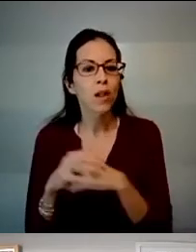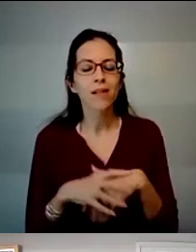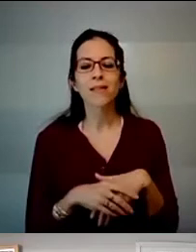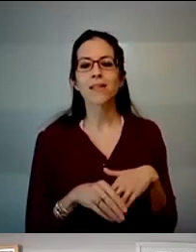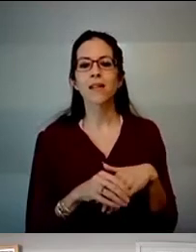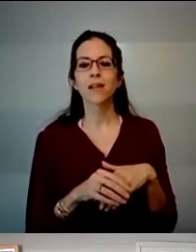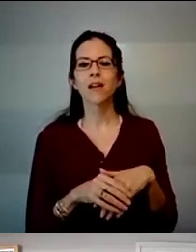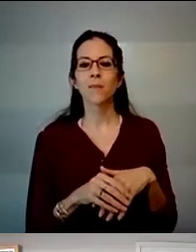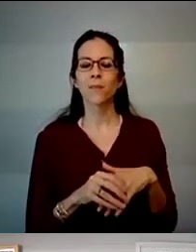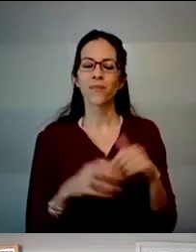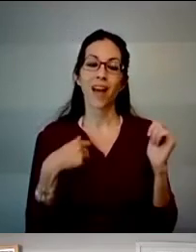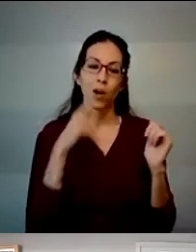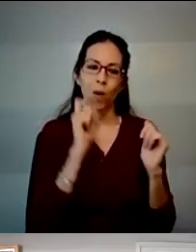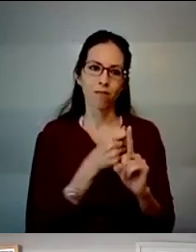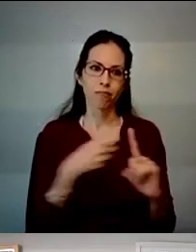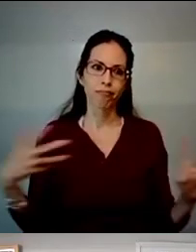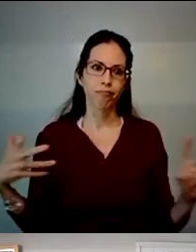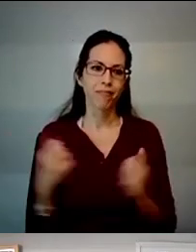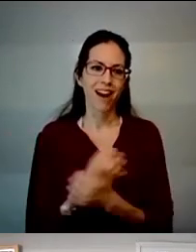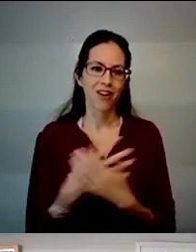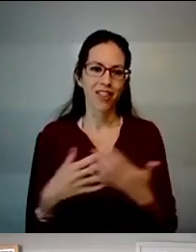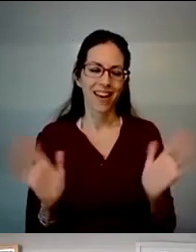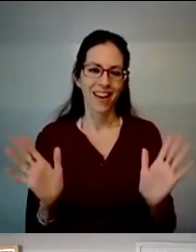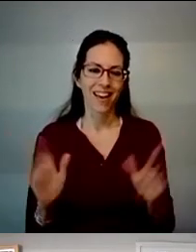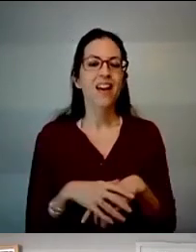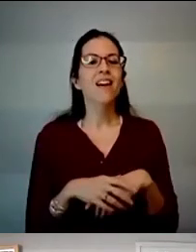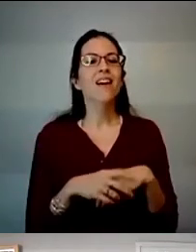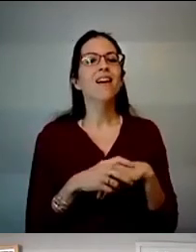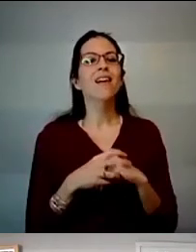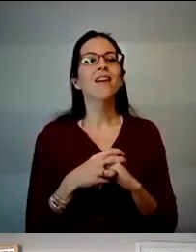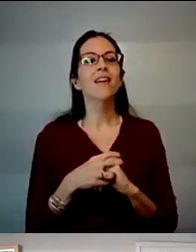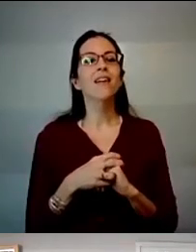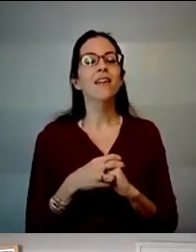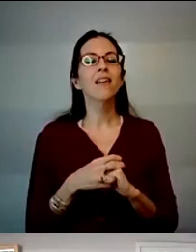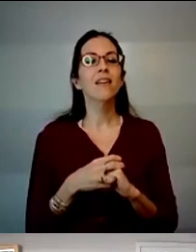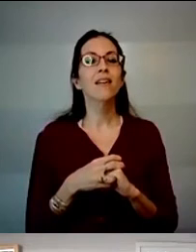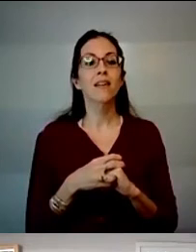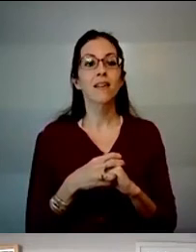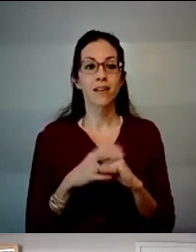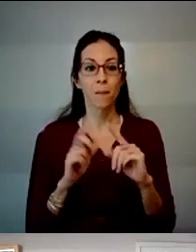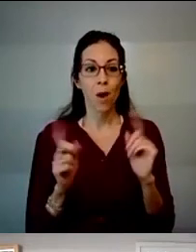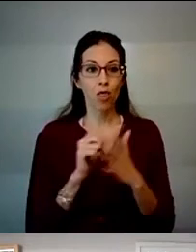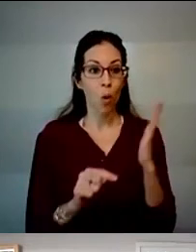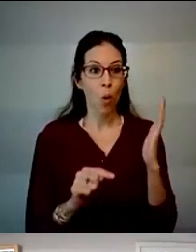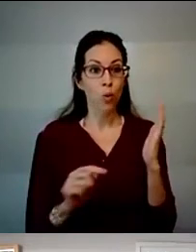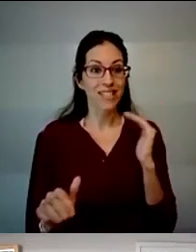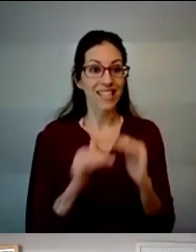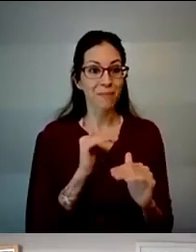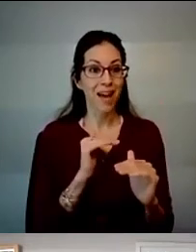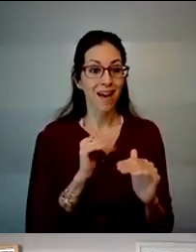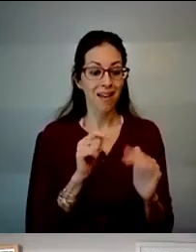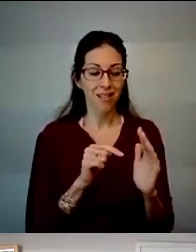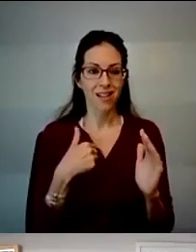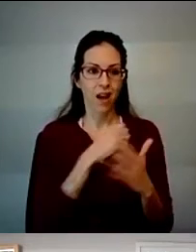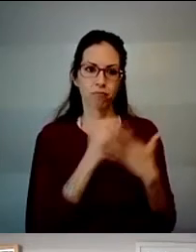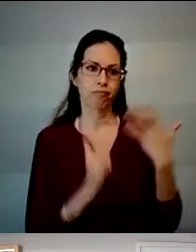I won't even go into all the things, but it's, you know, so it's a lot of times those emails can take a back seat and be like, oh, I didn't